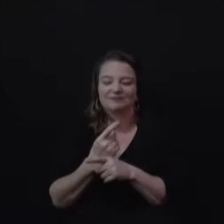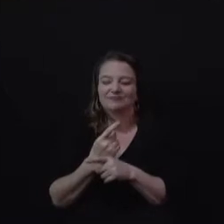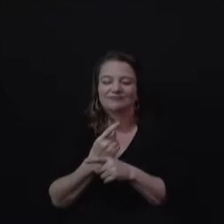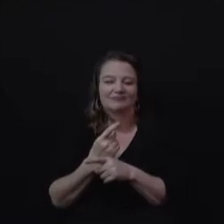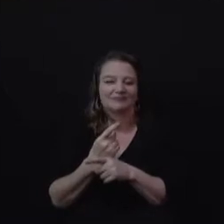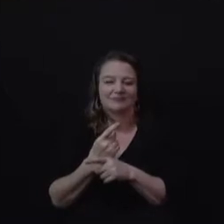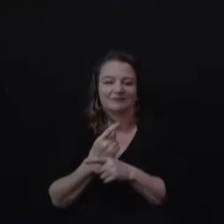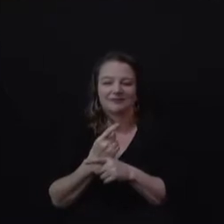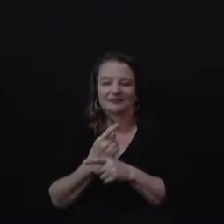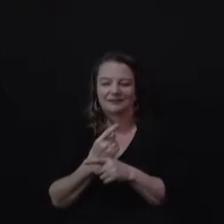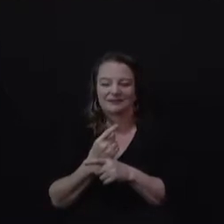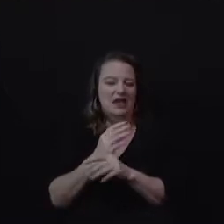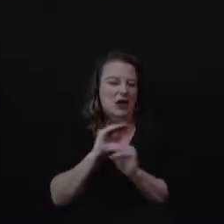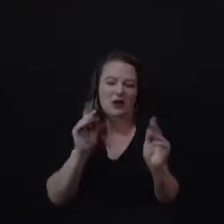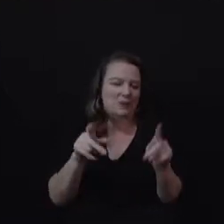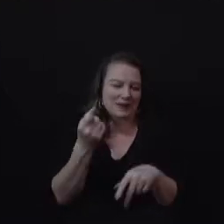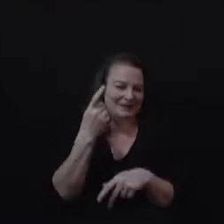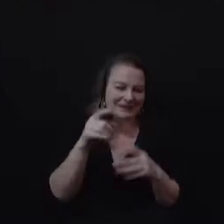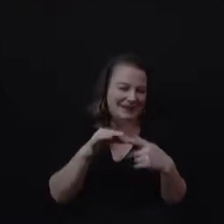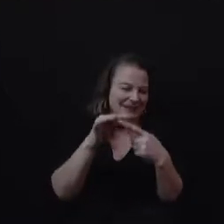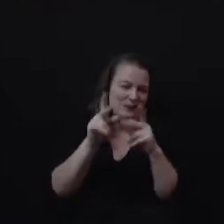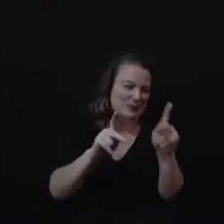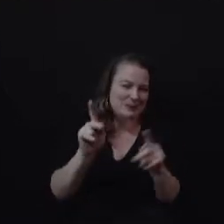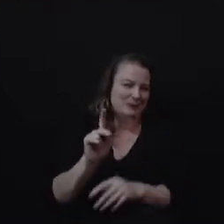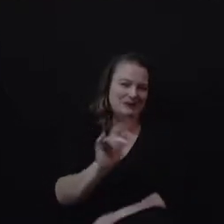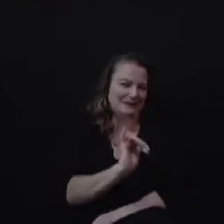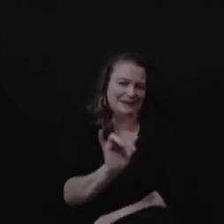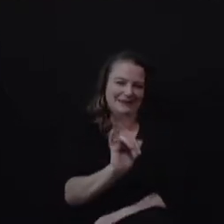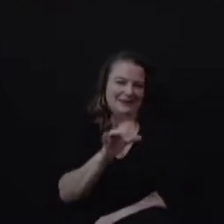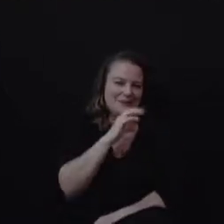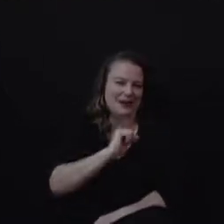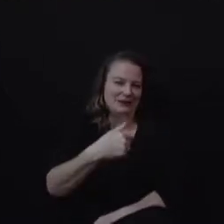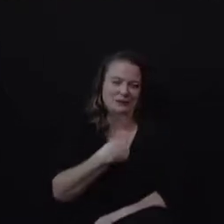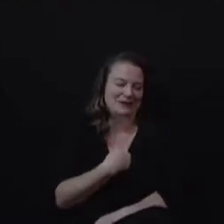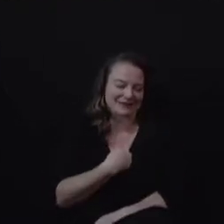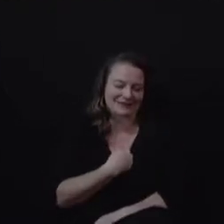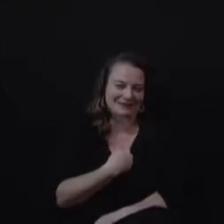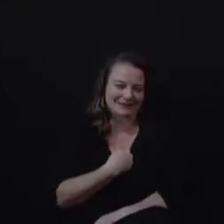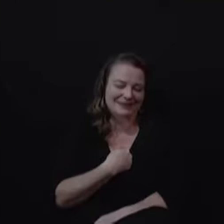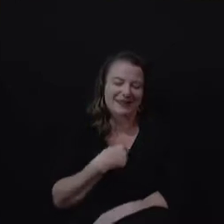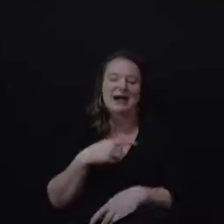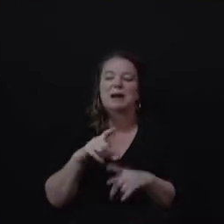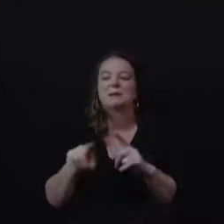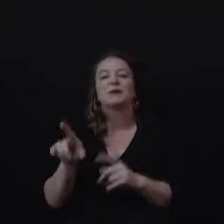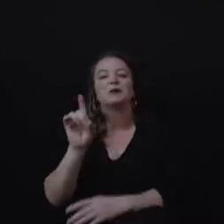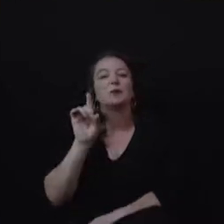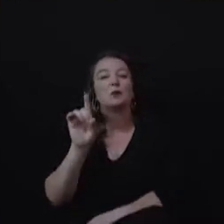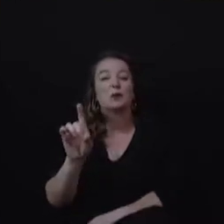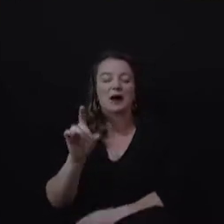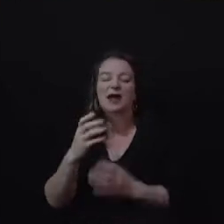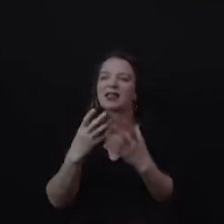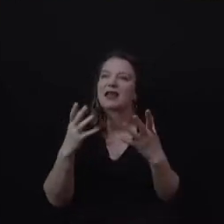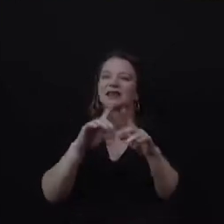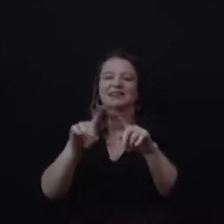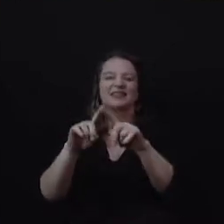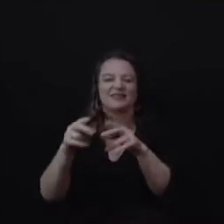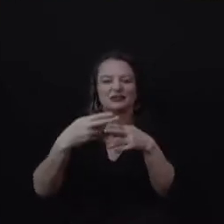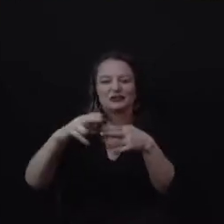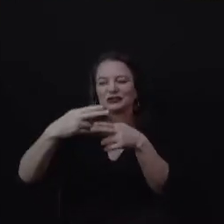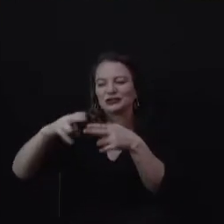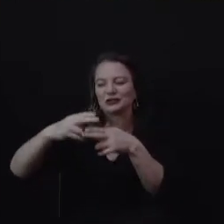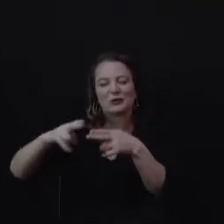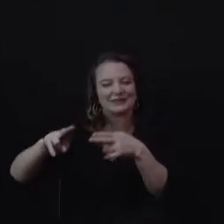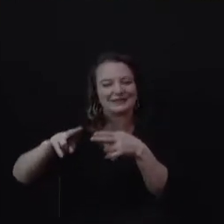gets it except for those who are my age or older. But there was one, so there was a lot of different little short